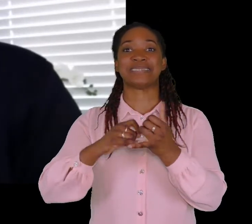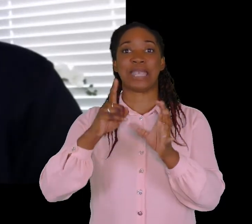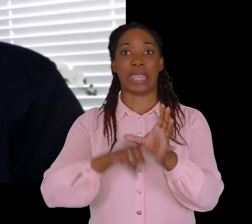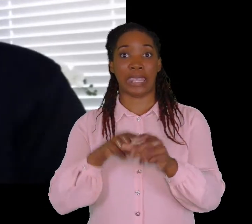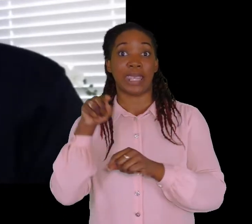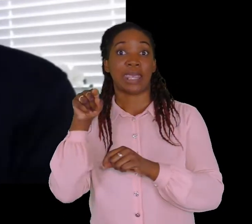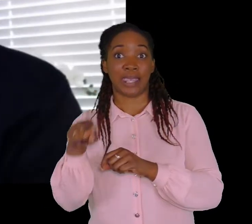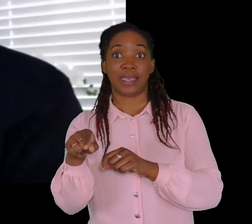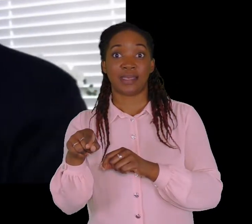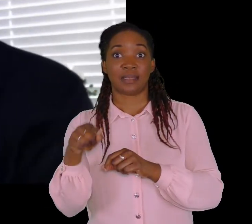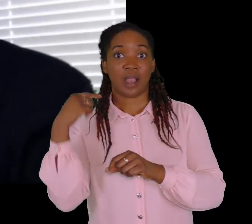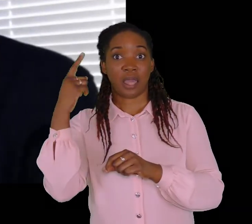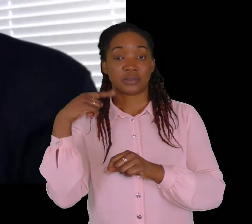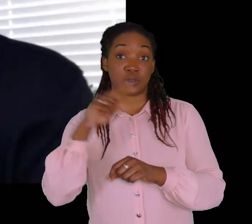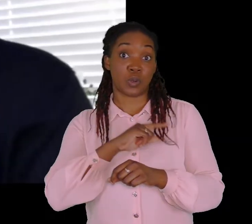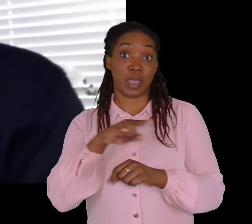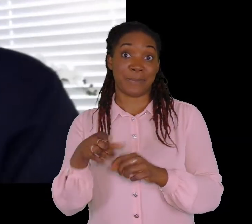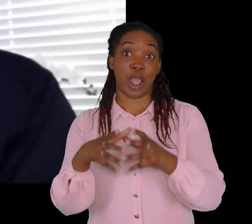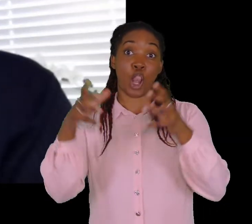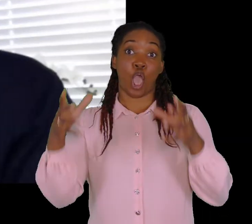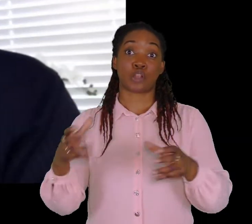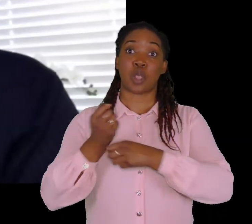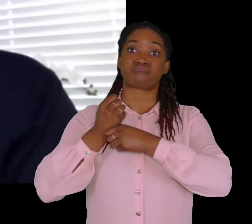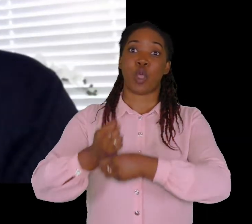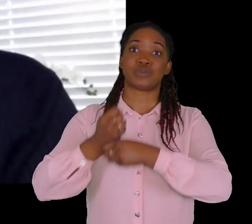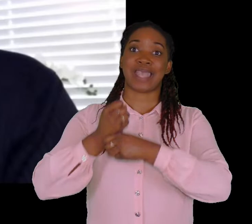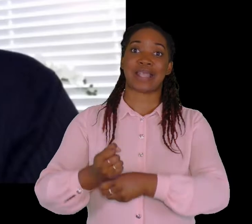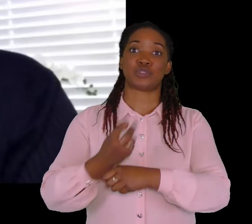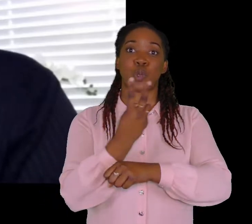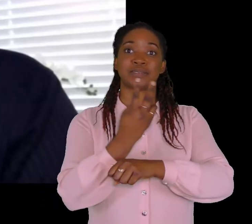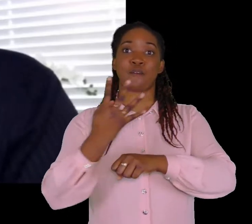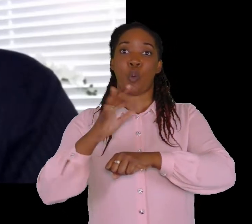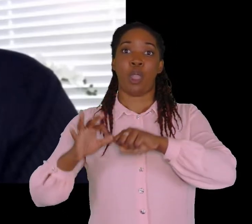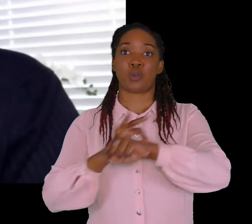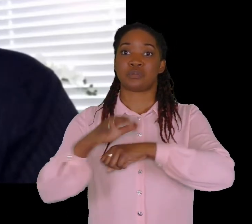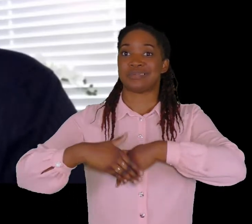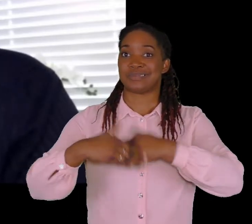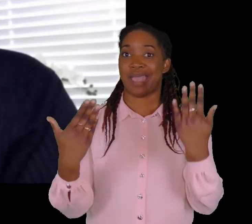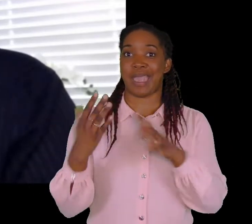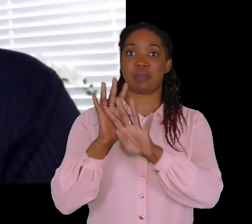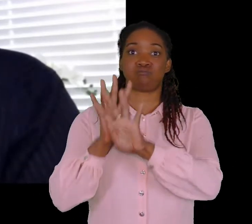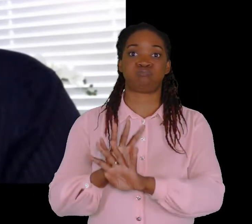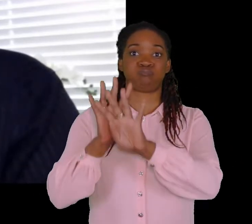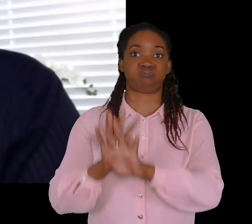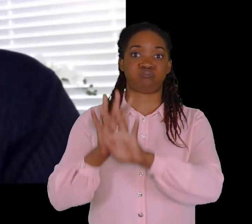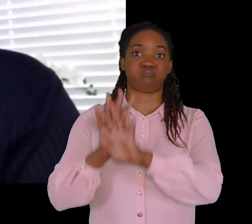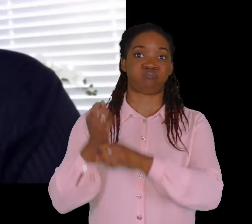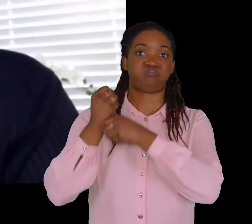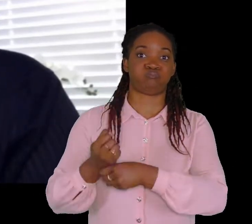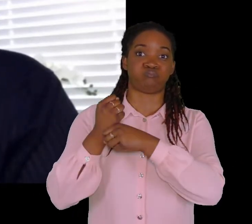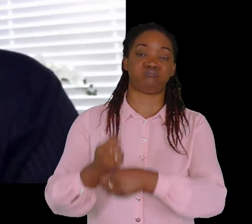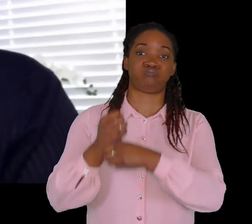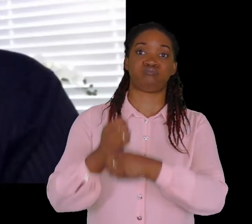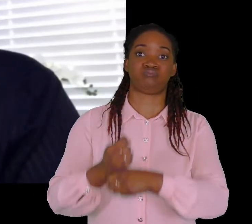of protests, 24 hours a day, which took place for a very long period of time, which also created a specific zone